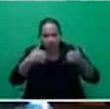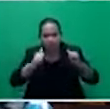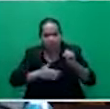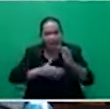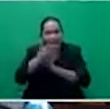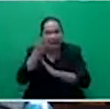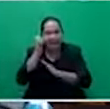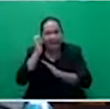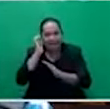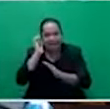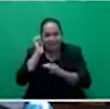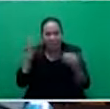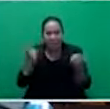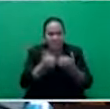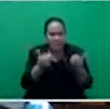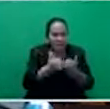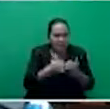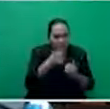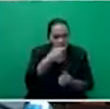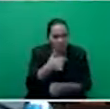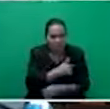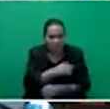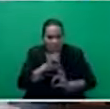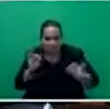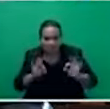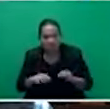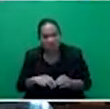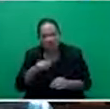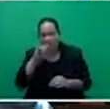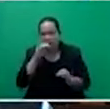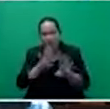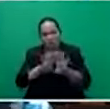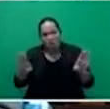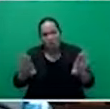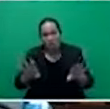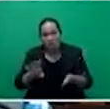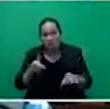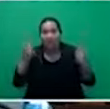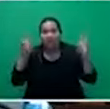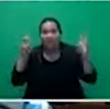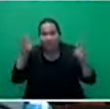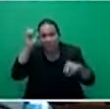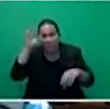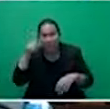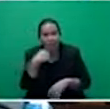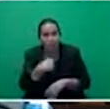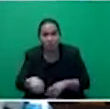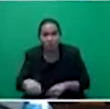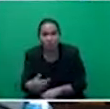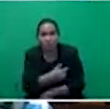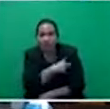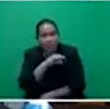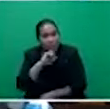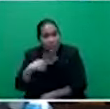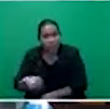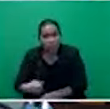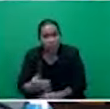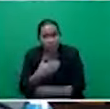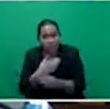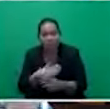we won't be able to open our economy. No jabs, no job policy worked. The 360 worked. Yes, that was a